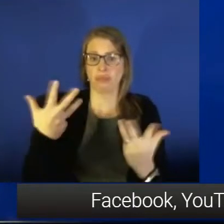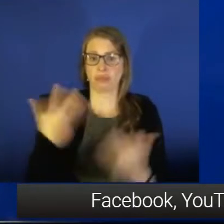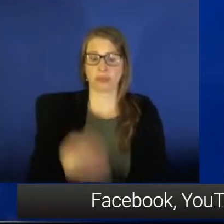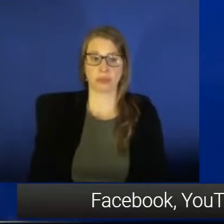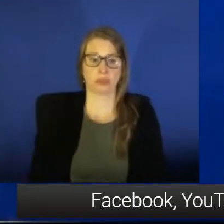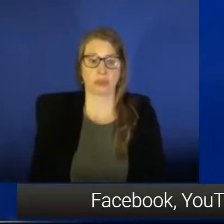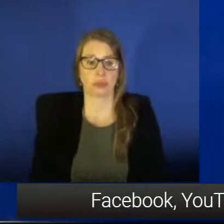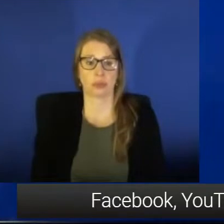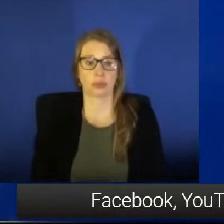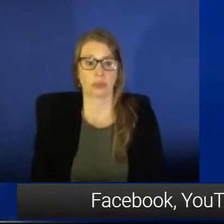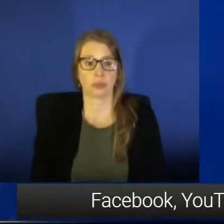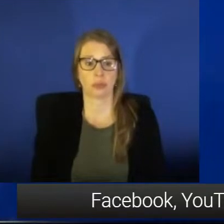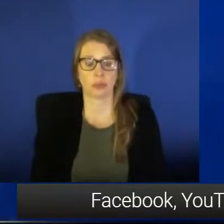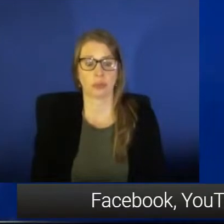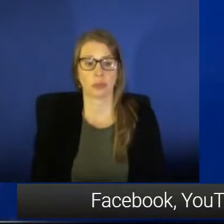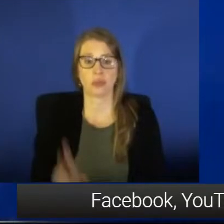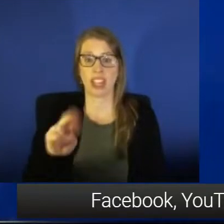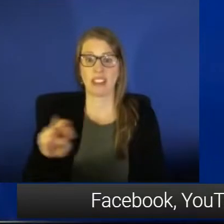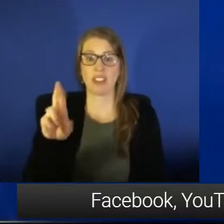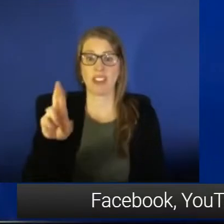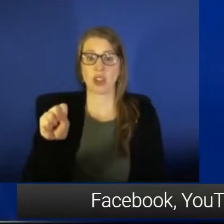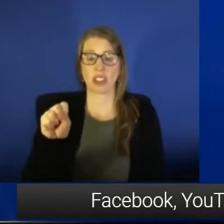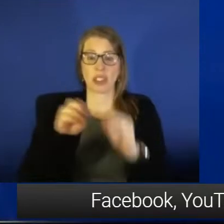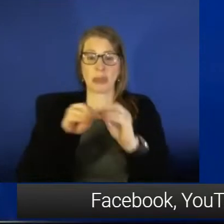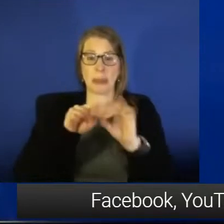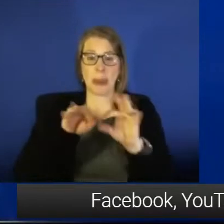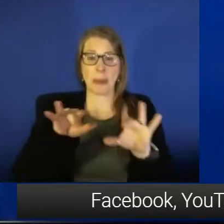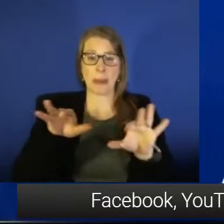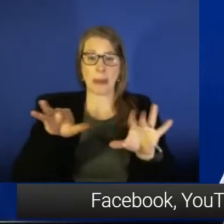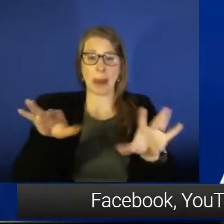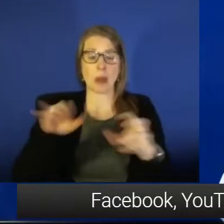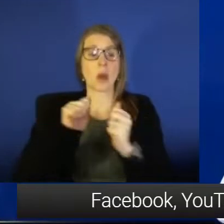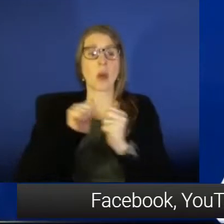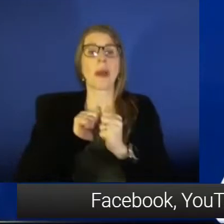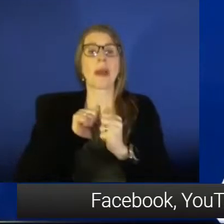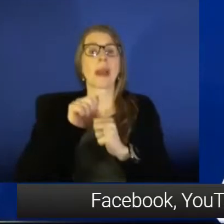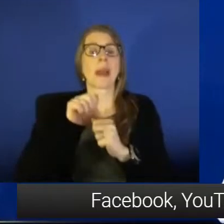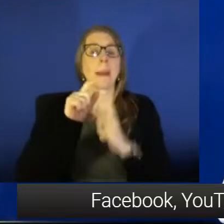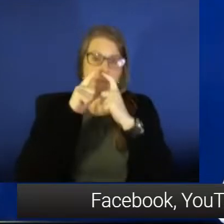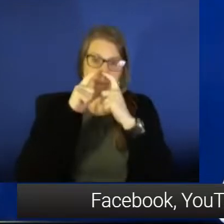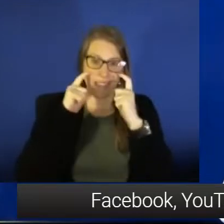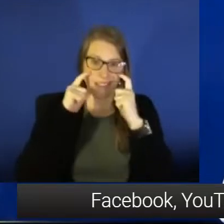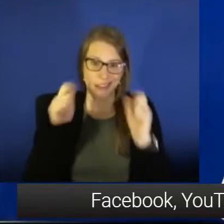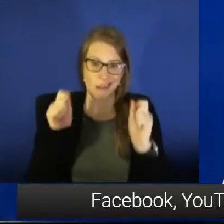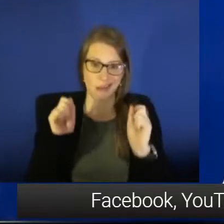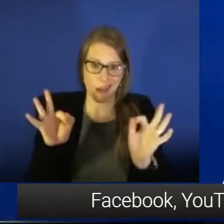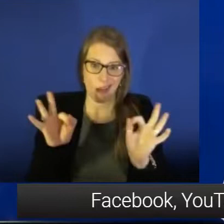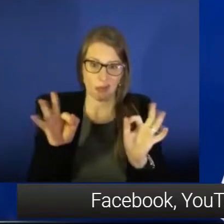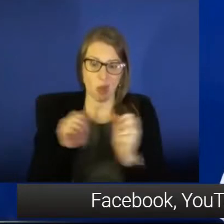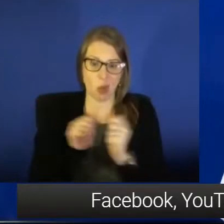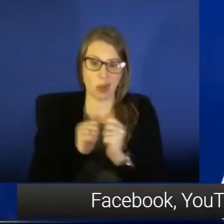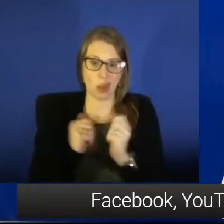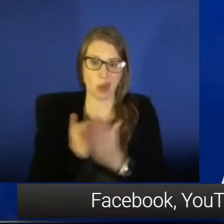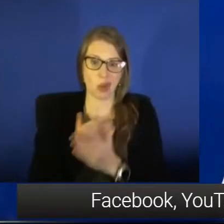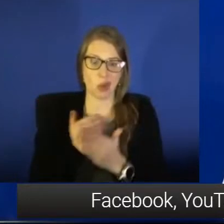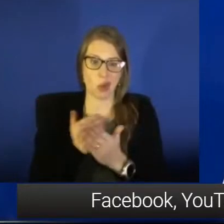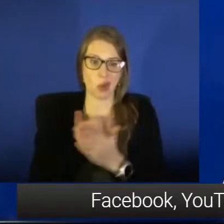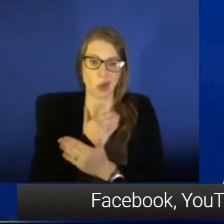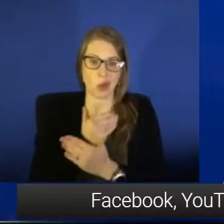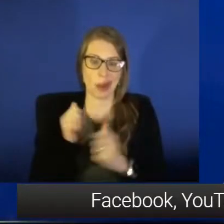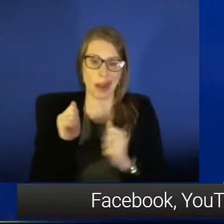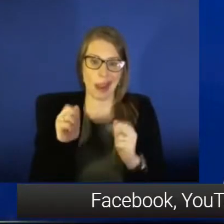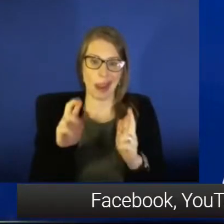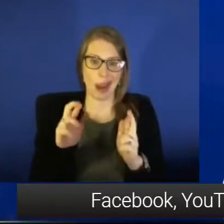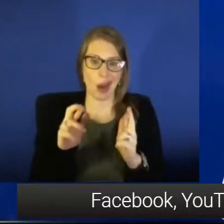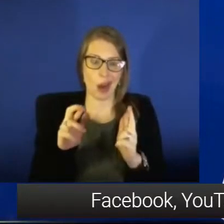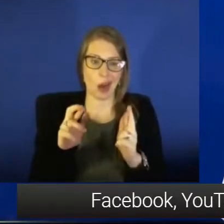transmissibility of this virus with masks off and that new airflow technique in planes. That'll be the real question, is what